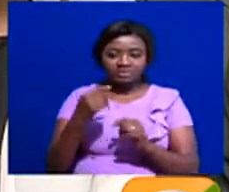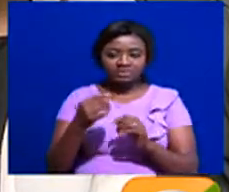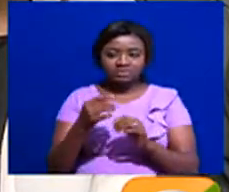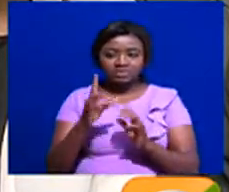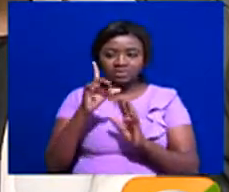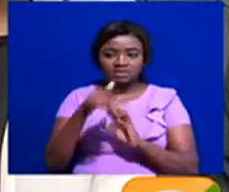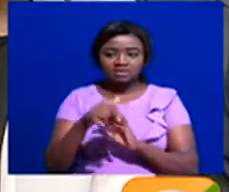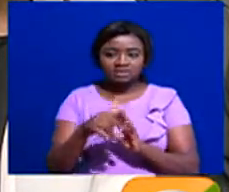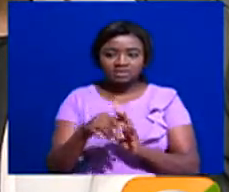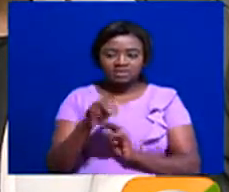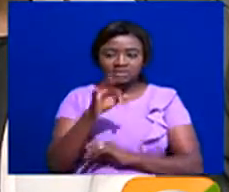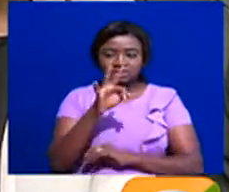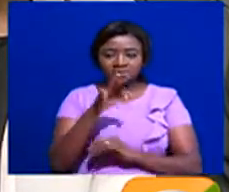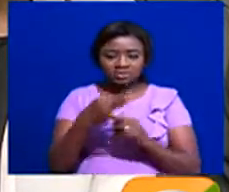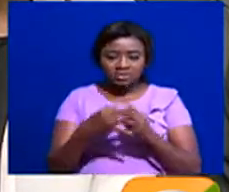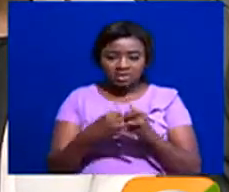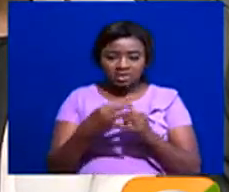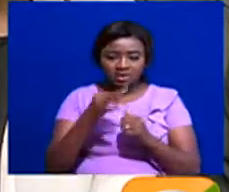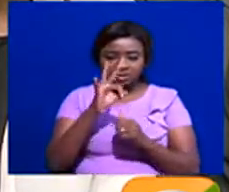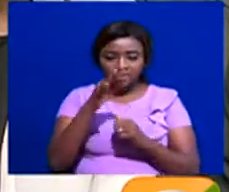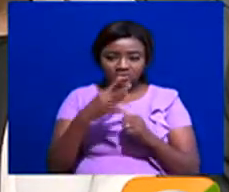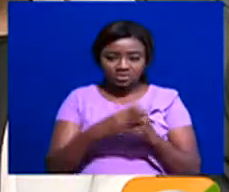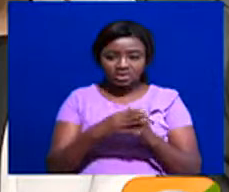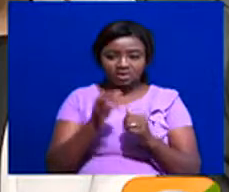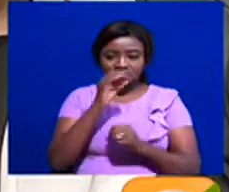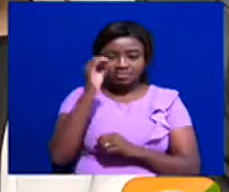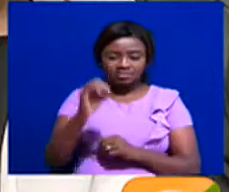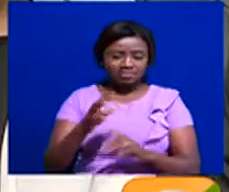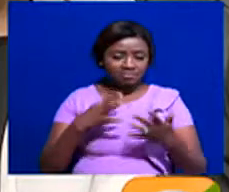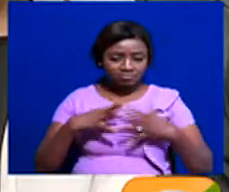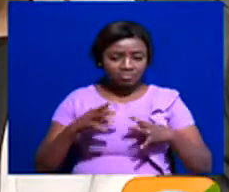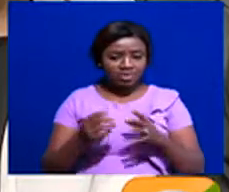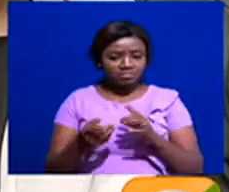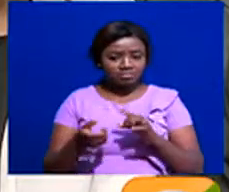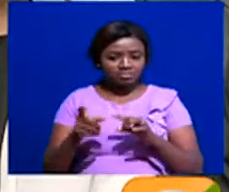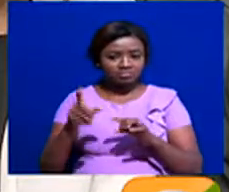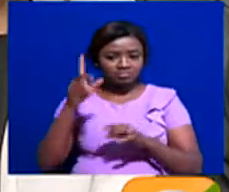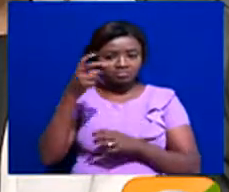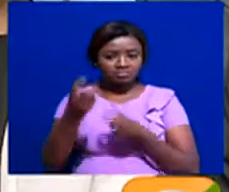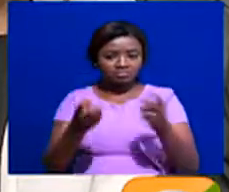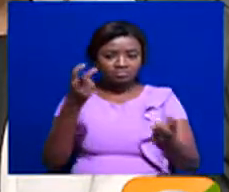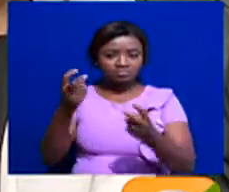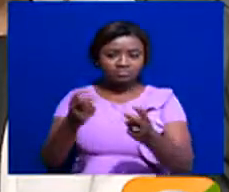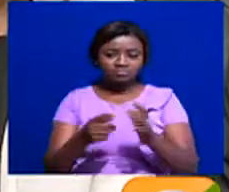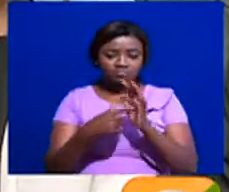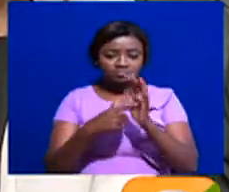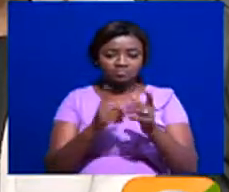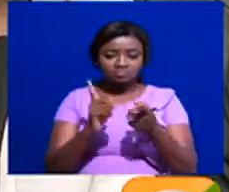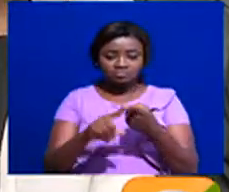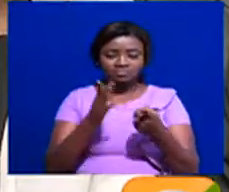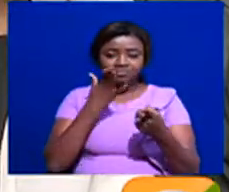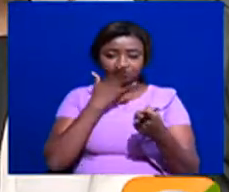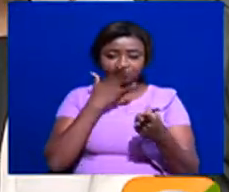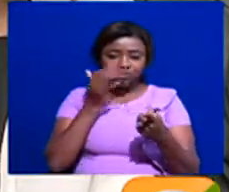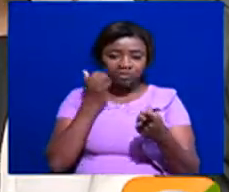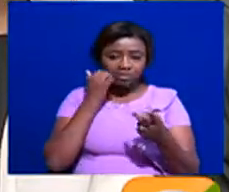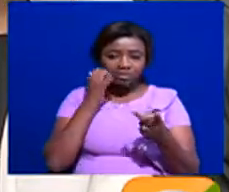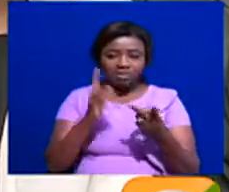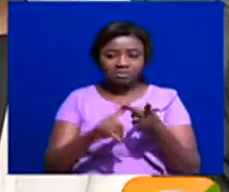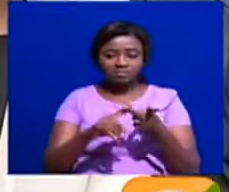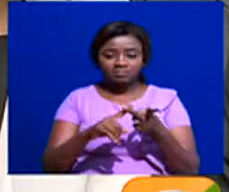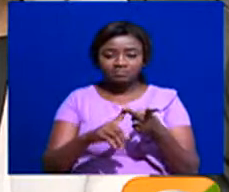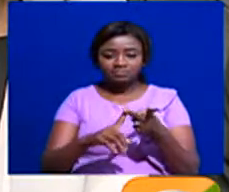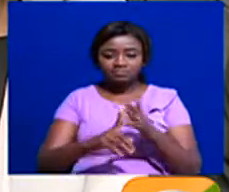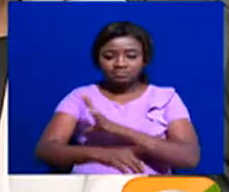having a significant increase of deaths by non-communicable diseases. I'm talking hypertension, diabetes.